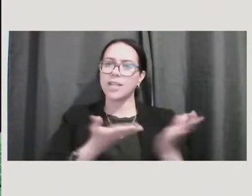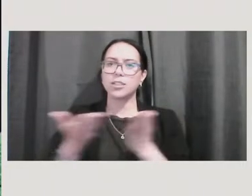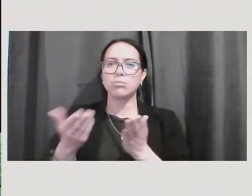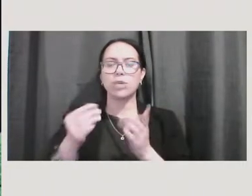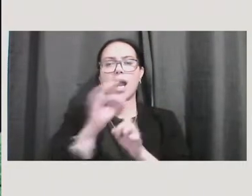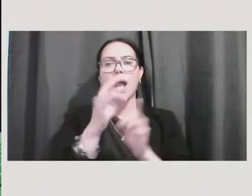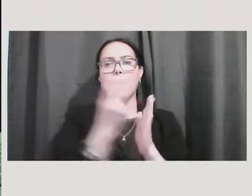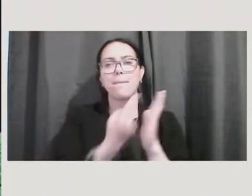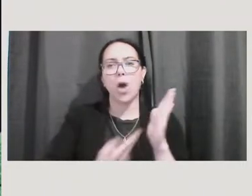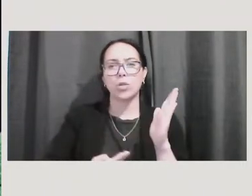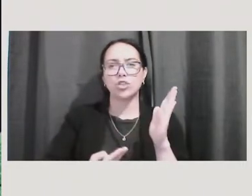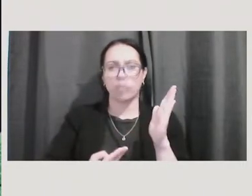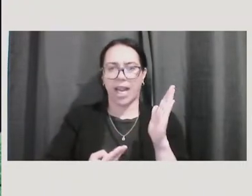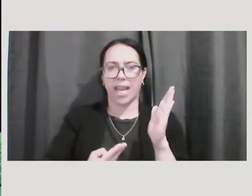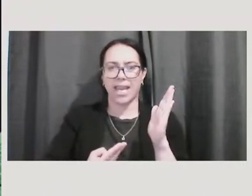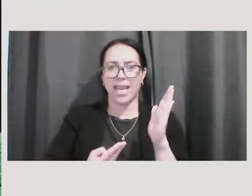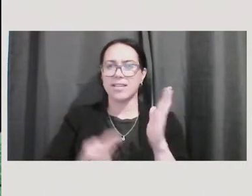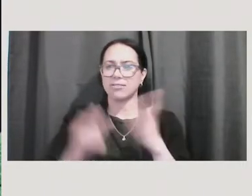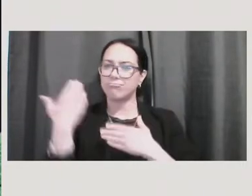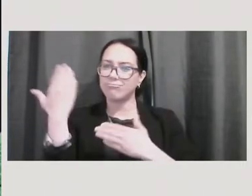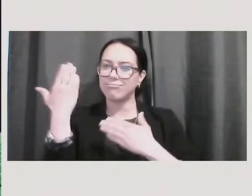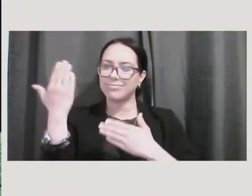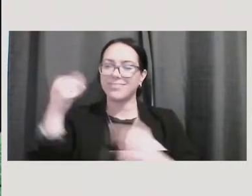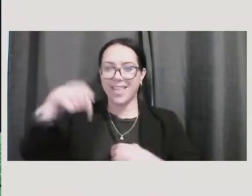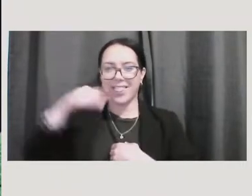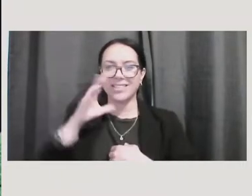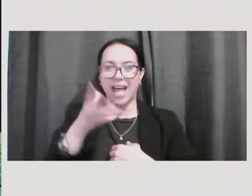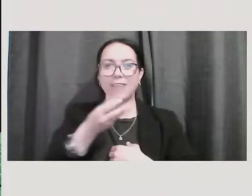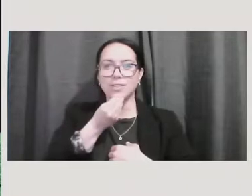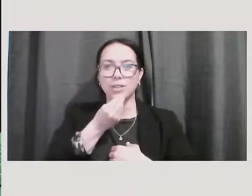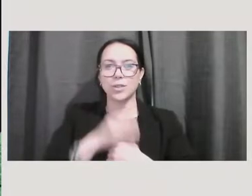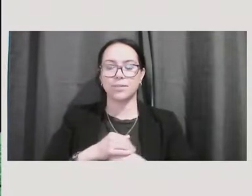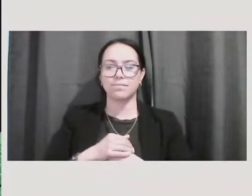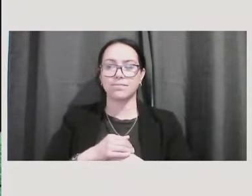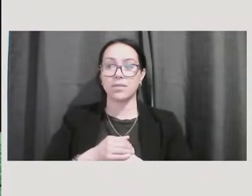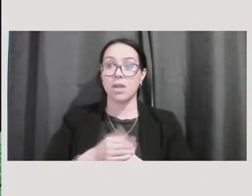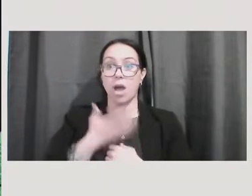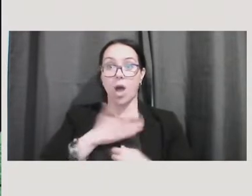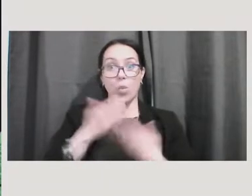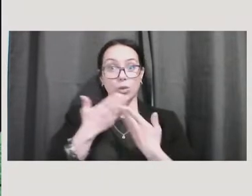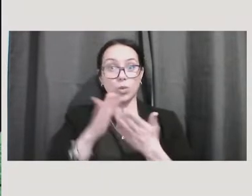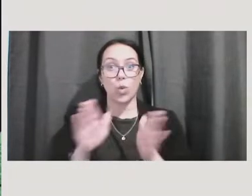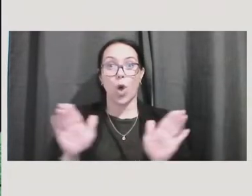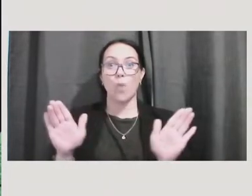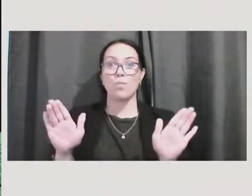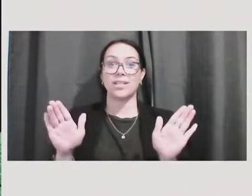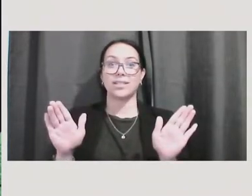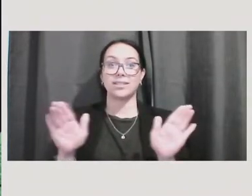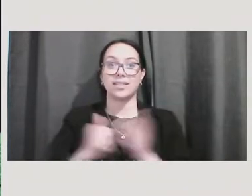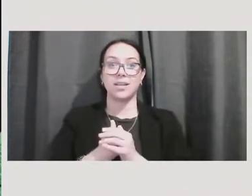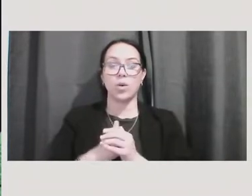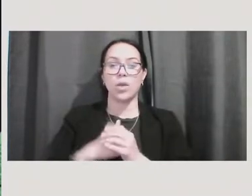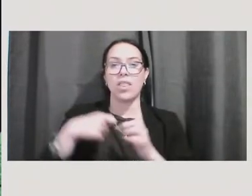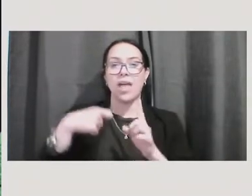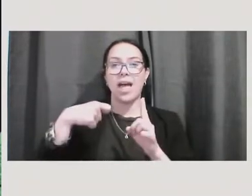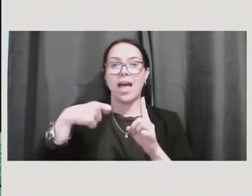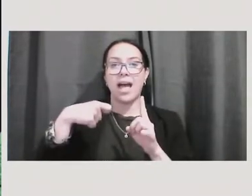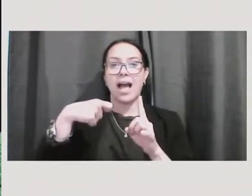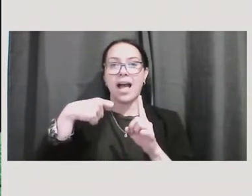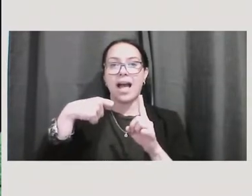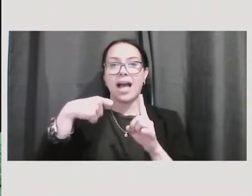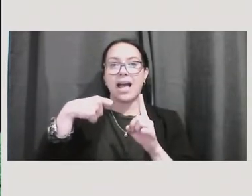my voice this afternoon and I wanted to open with Carlo Mila